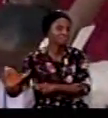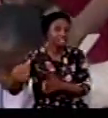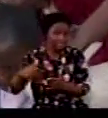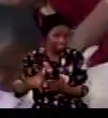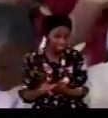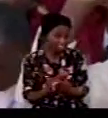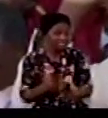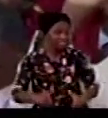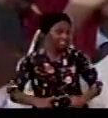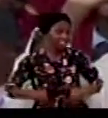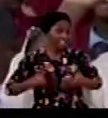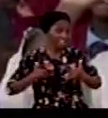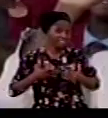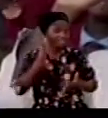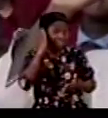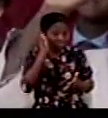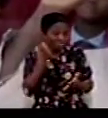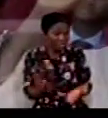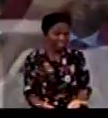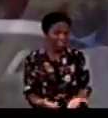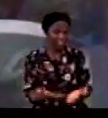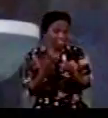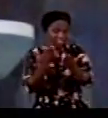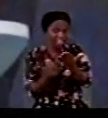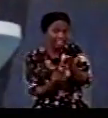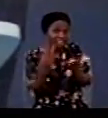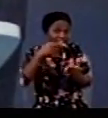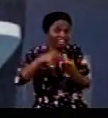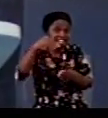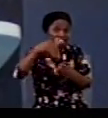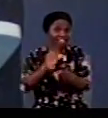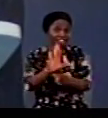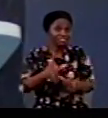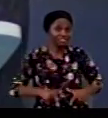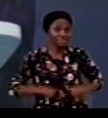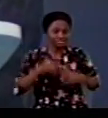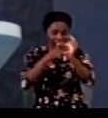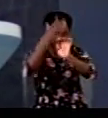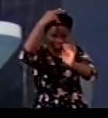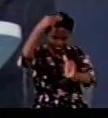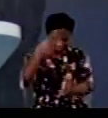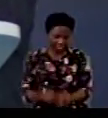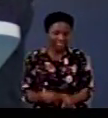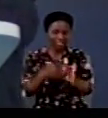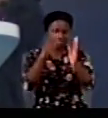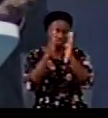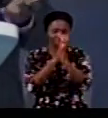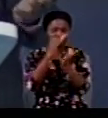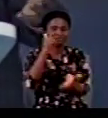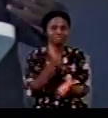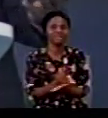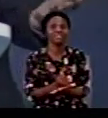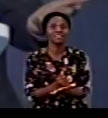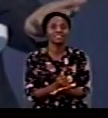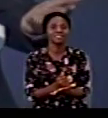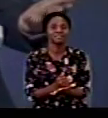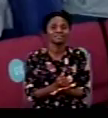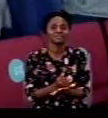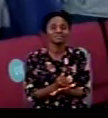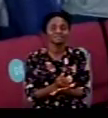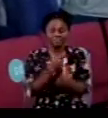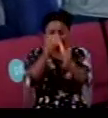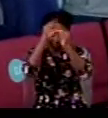Amen. Father, in the mighty name of Jesus, manifest your love to